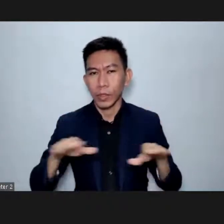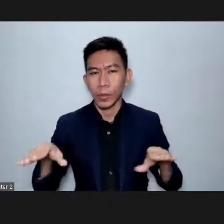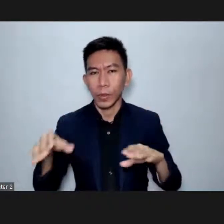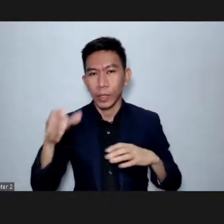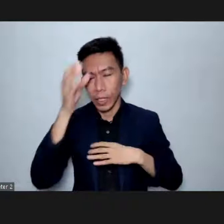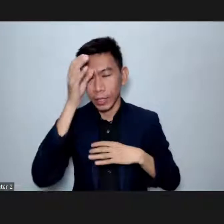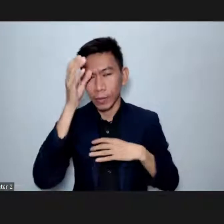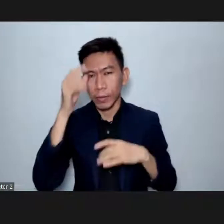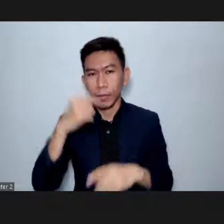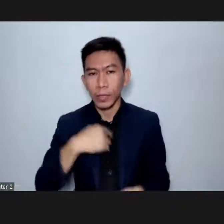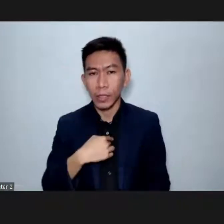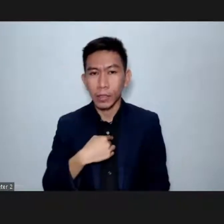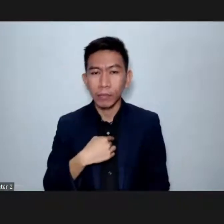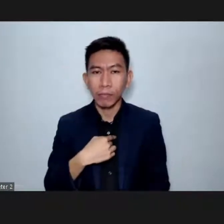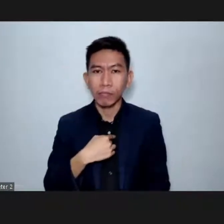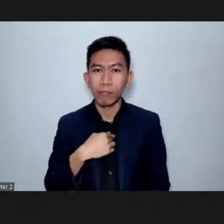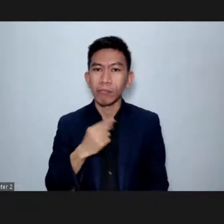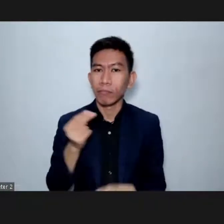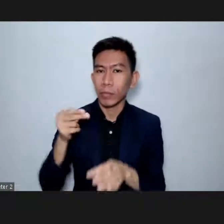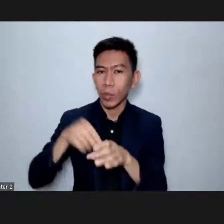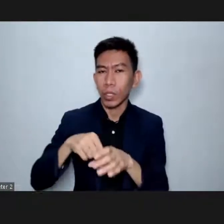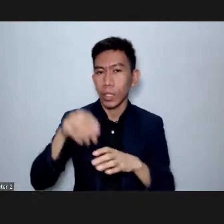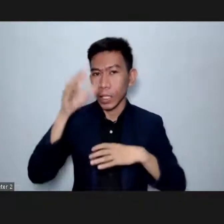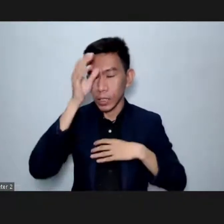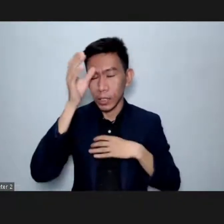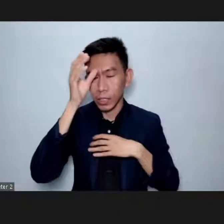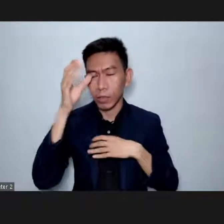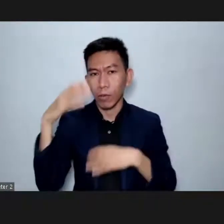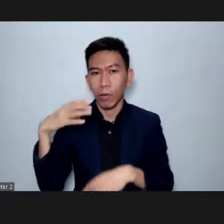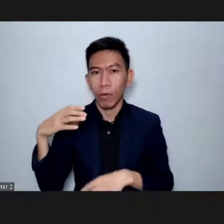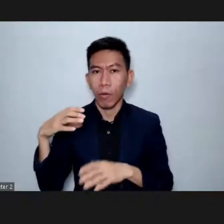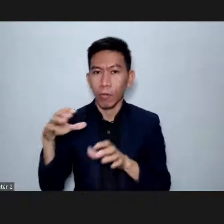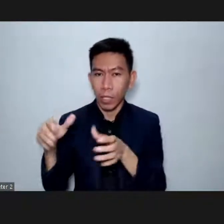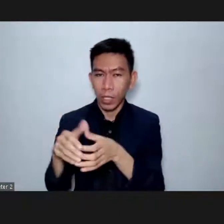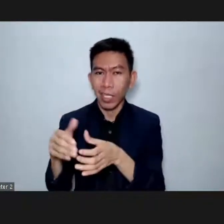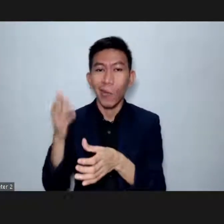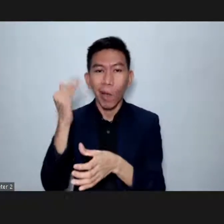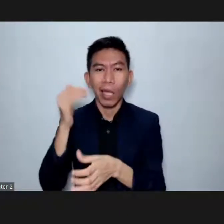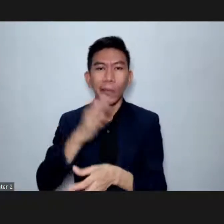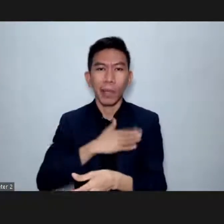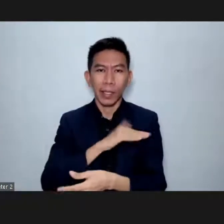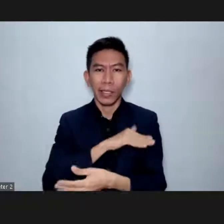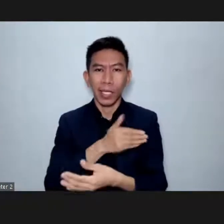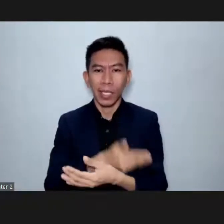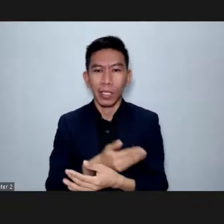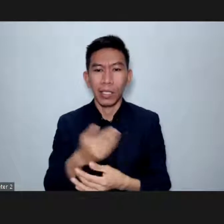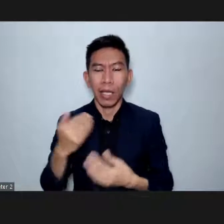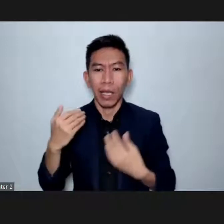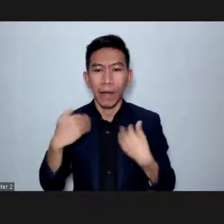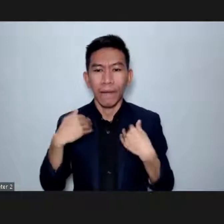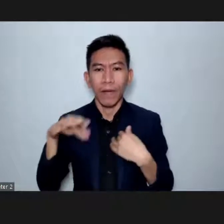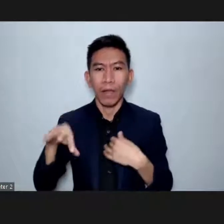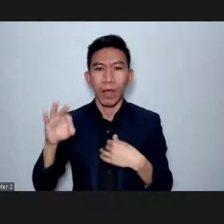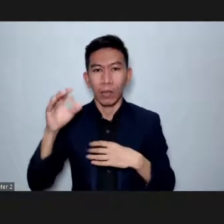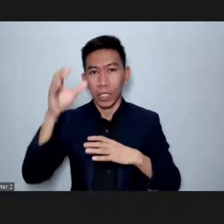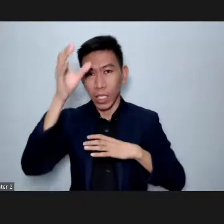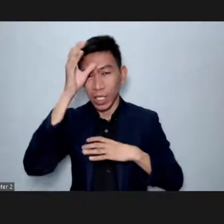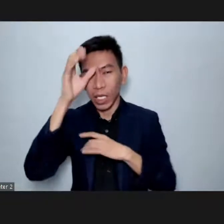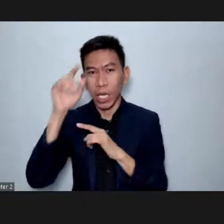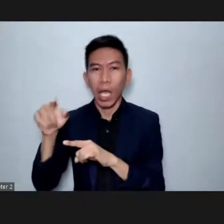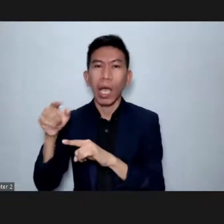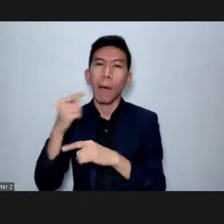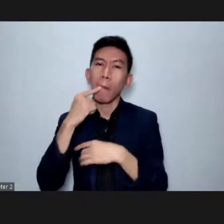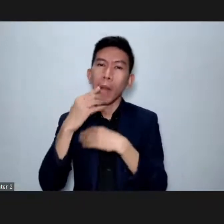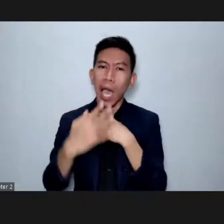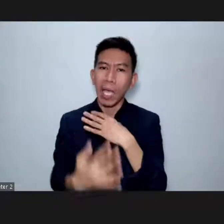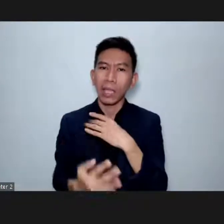I joined the cancer community via diagnosis of my son, who was diagnosed with acute lymphocytic leukemia when he was 3